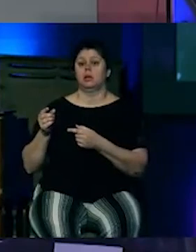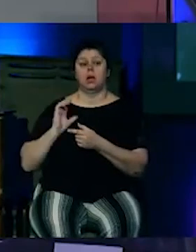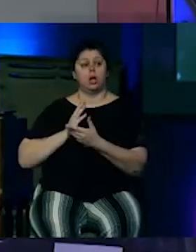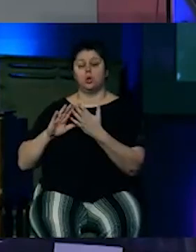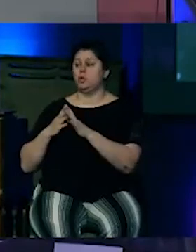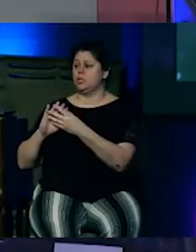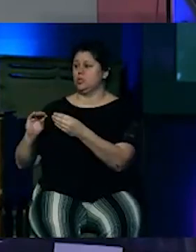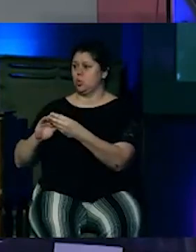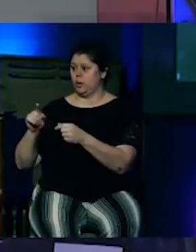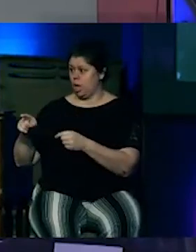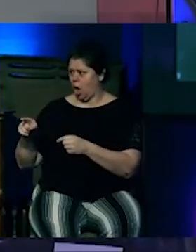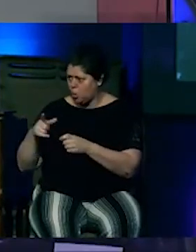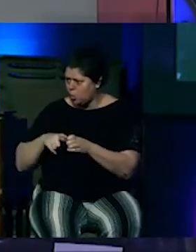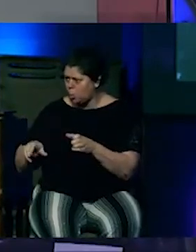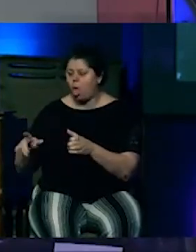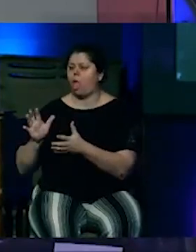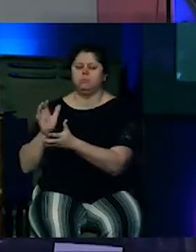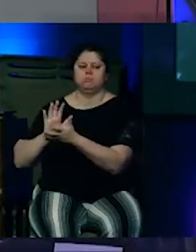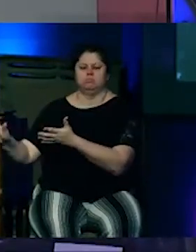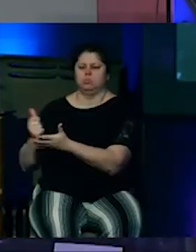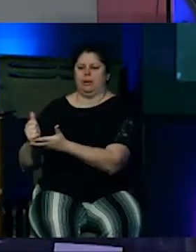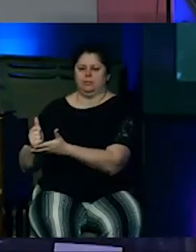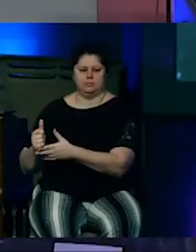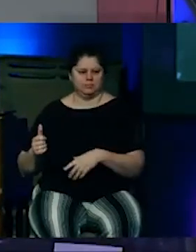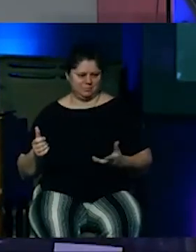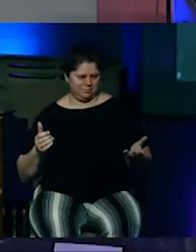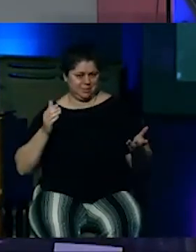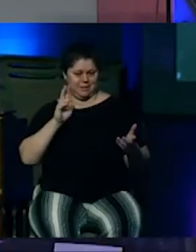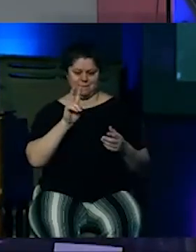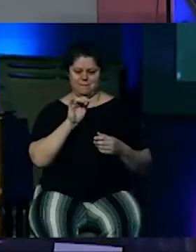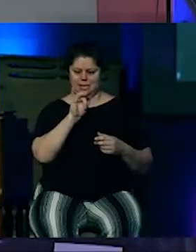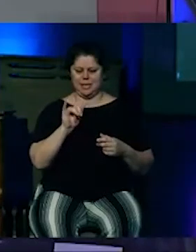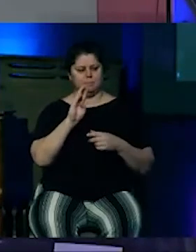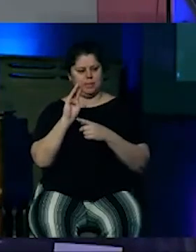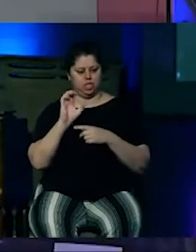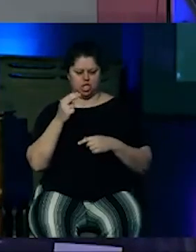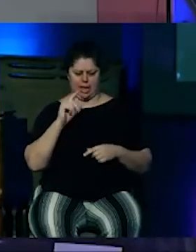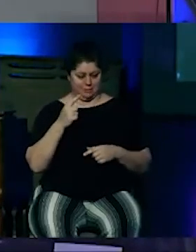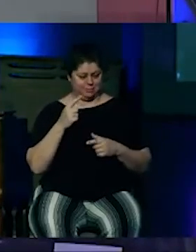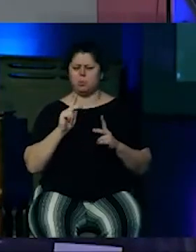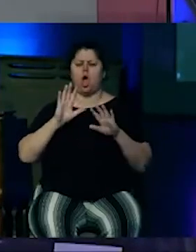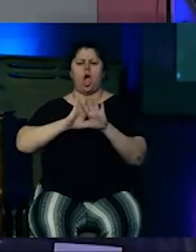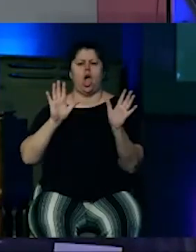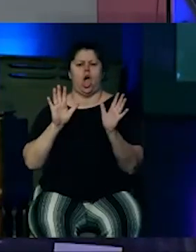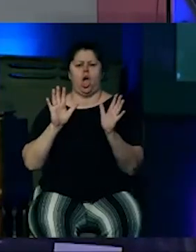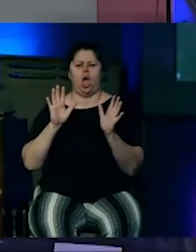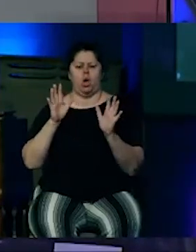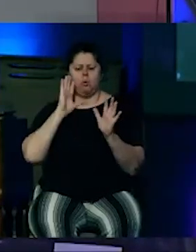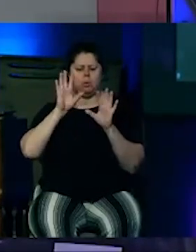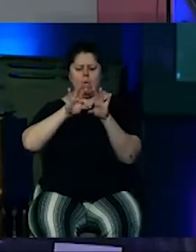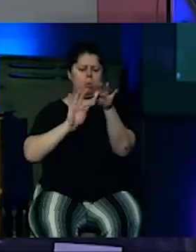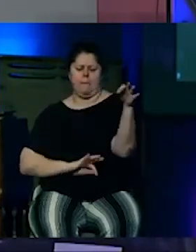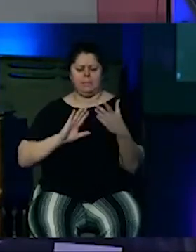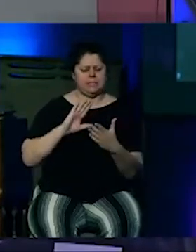our community and our music anymore. The way that like Vicky Beeching, right? Like people are like, we will not sing your songs anymore. We will rip these songs out of the hymnals because